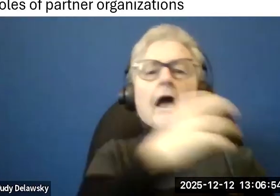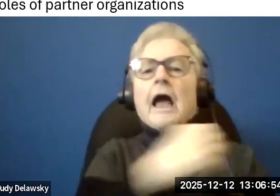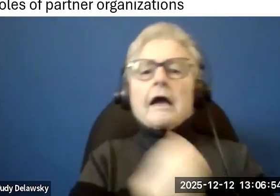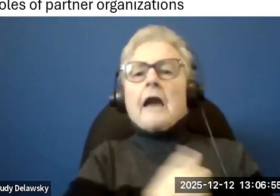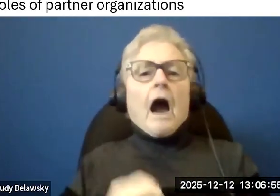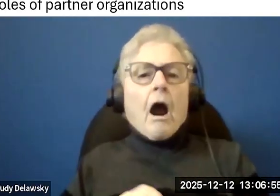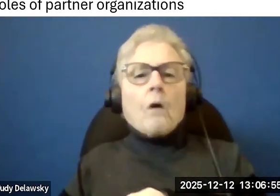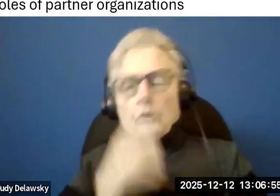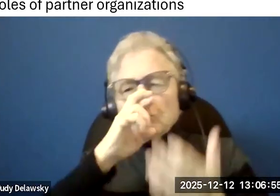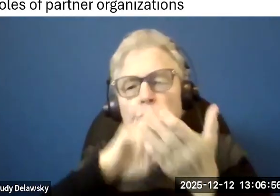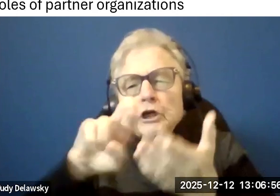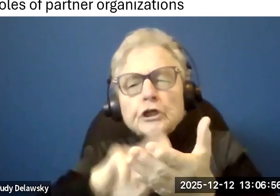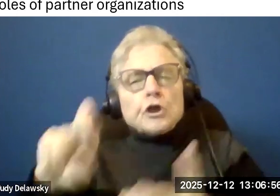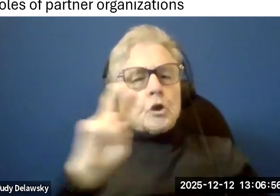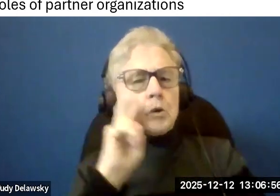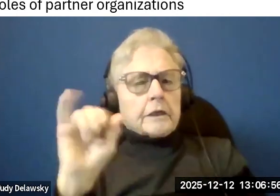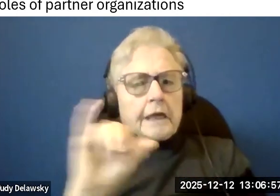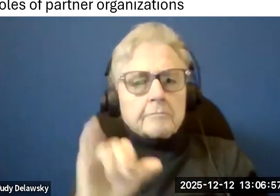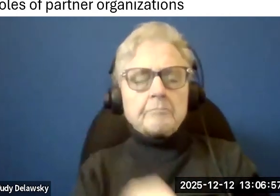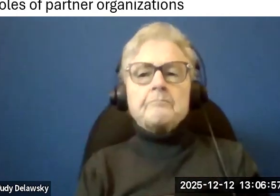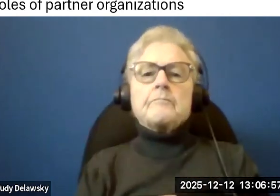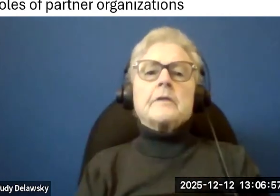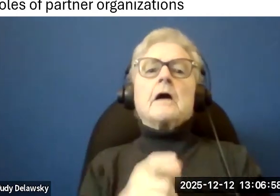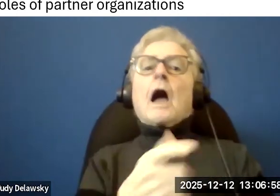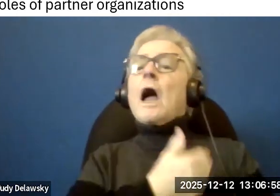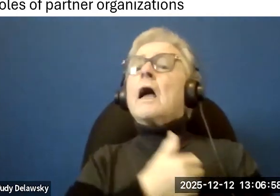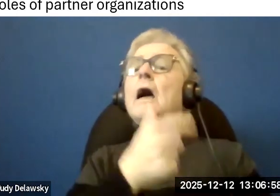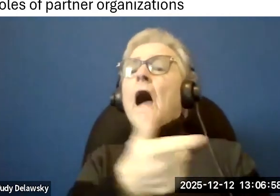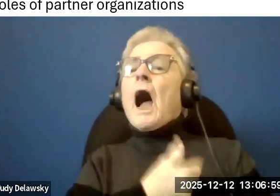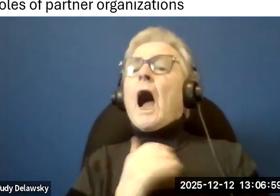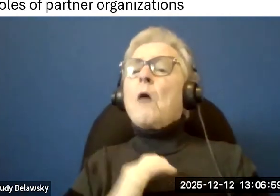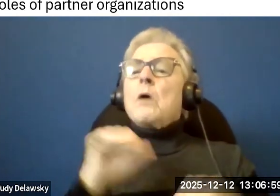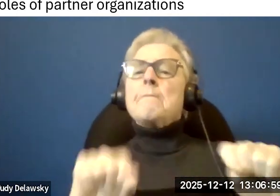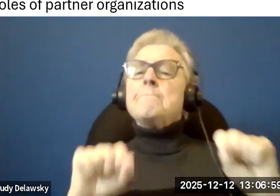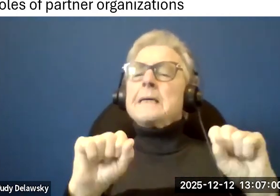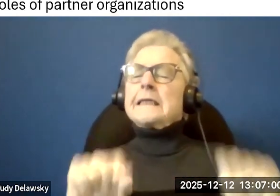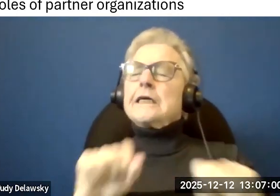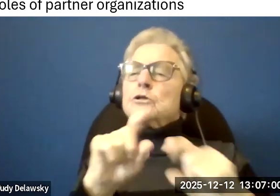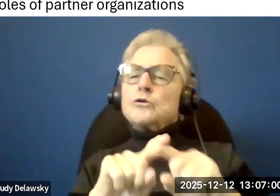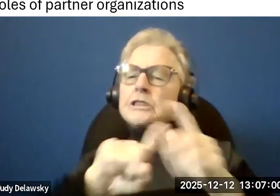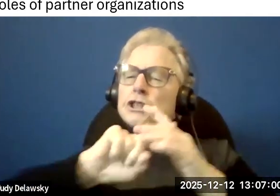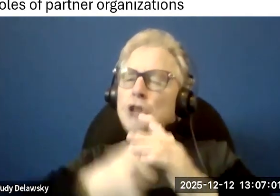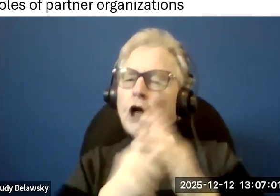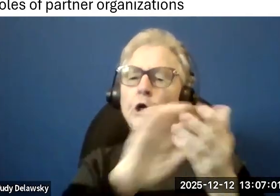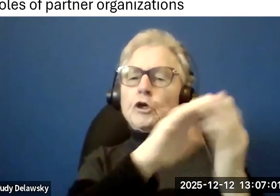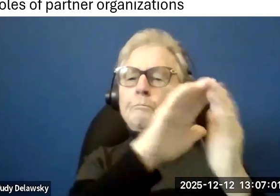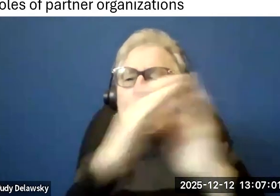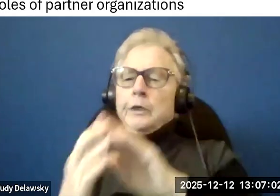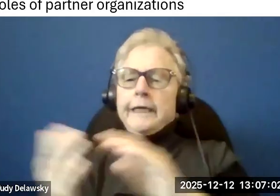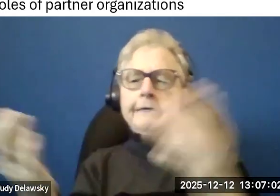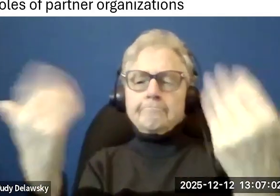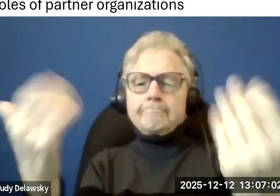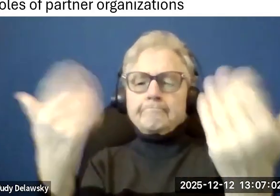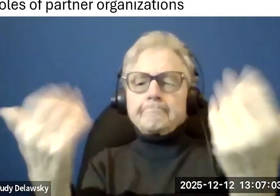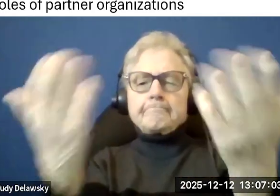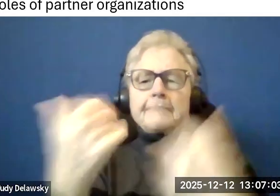framework. And this is really, our ability to begin our community engagement. We're starting to ask participants to